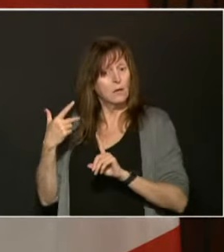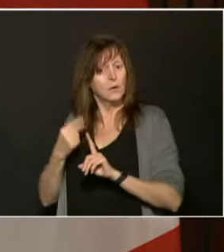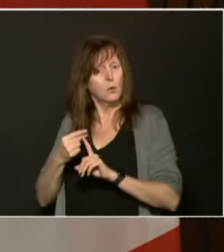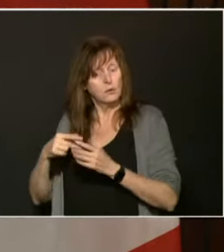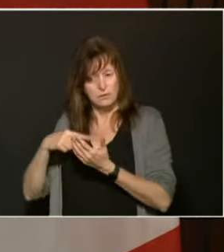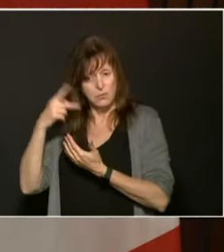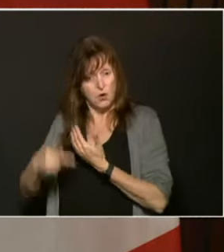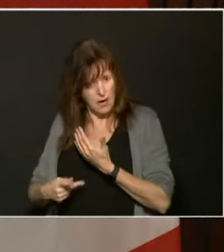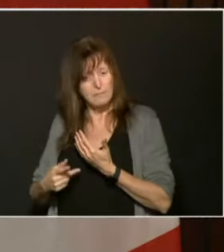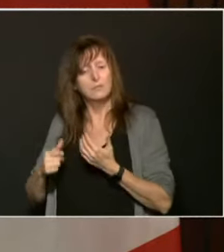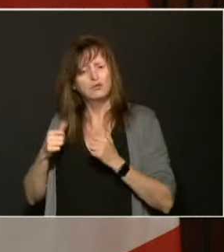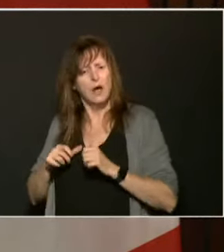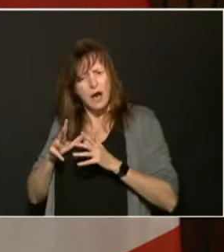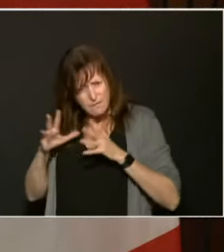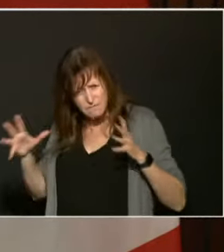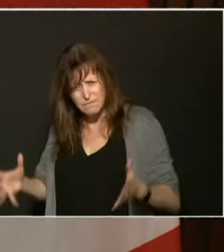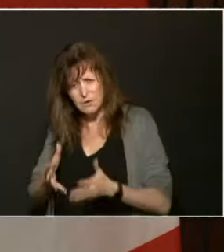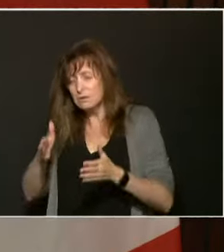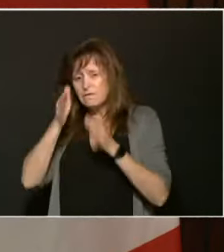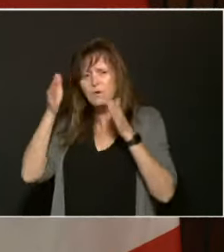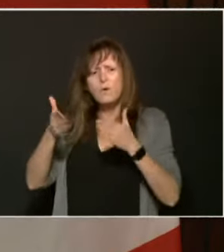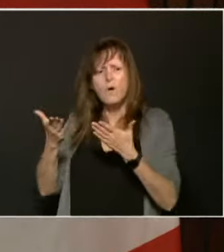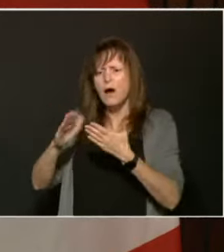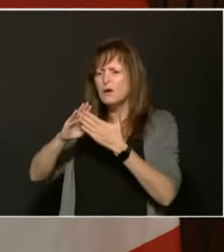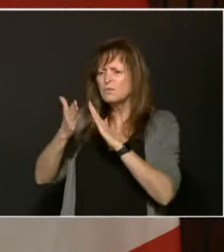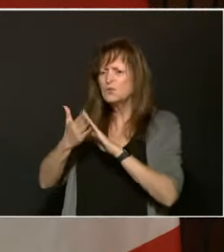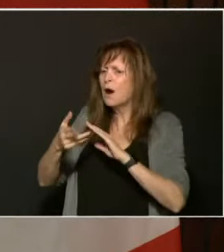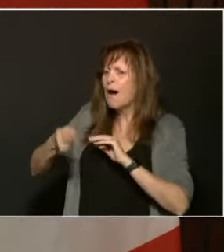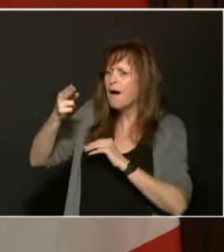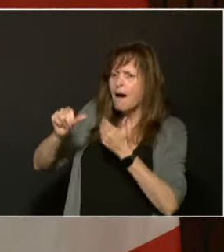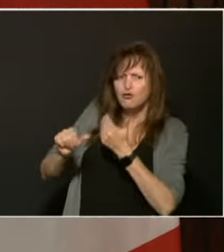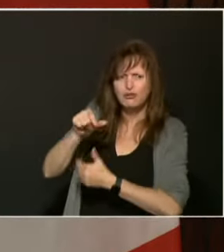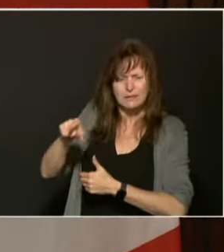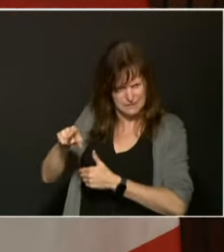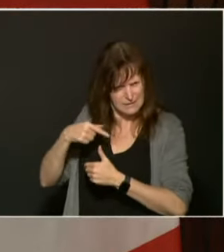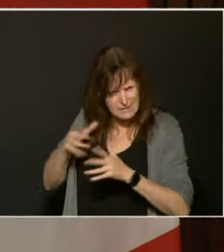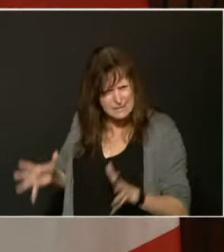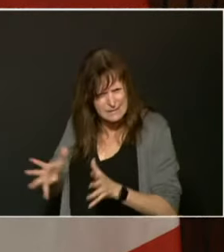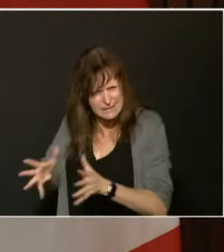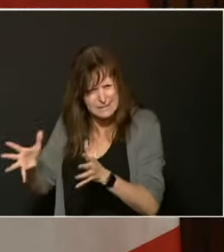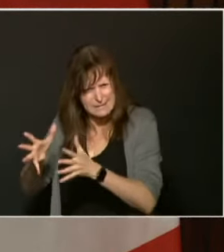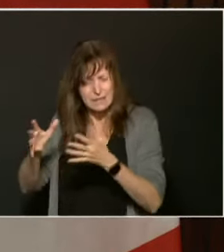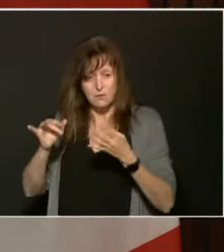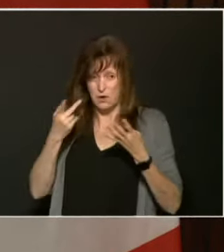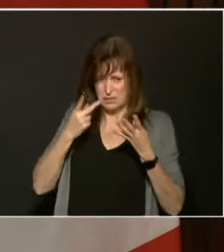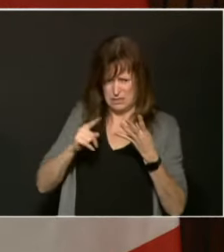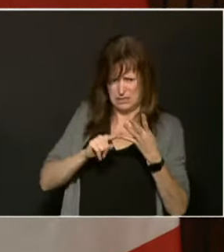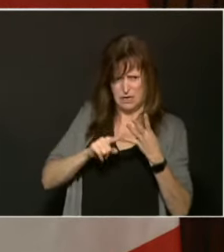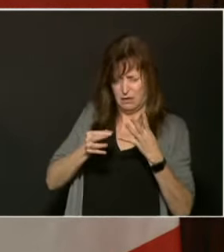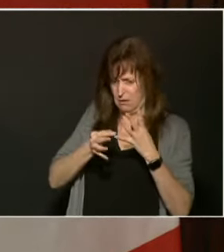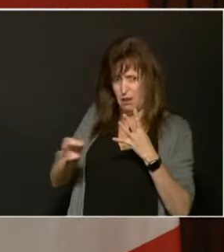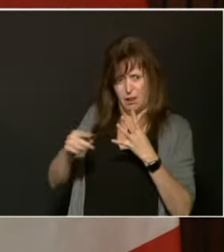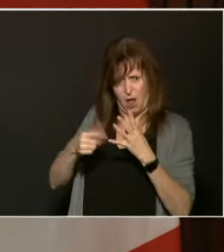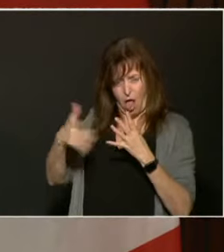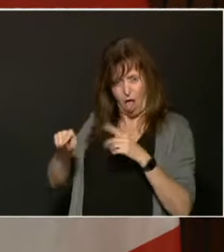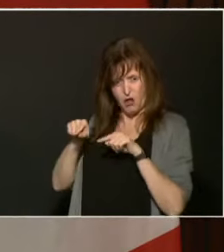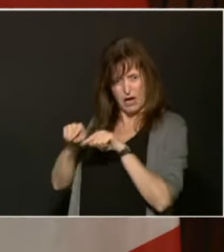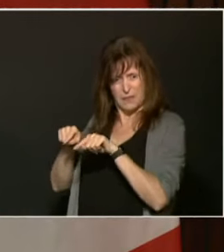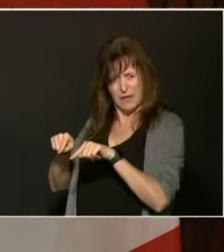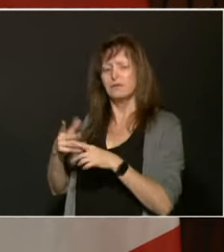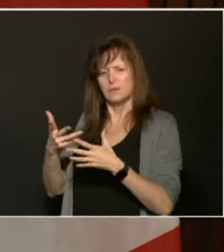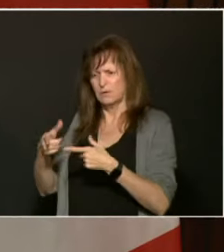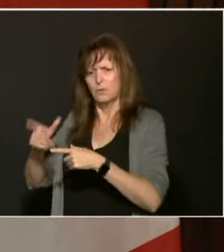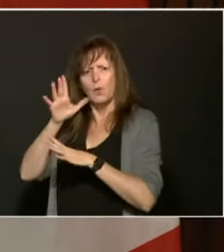risk, high Delta risk communities, so that we actually protect against that sort of surge that we've seen in the UK. While there has been a